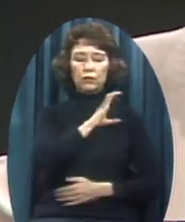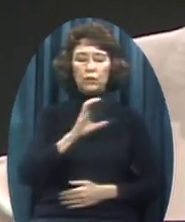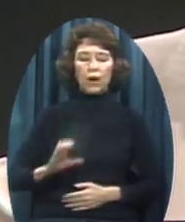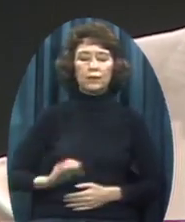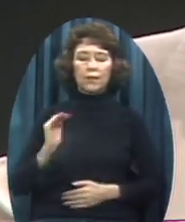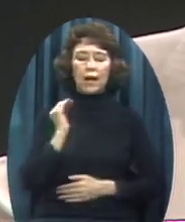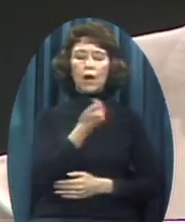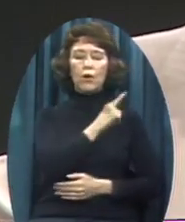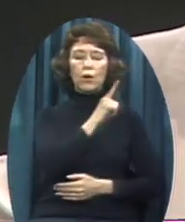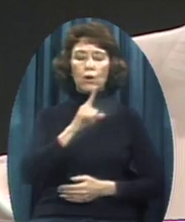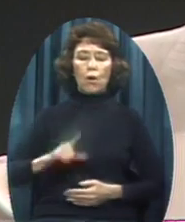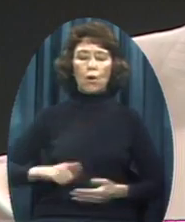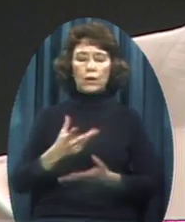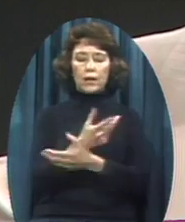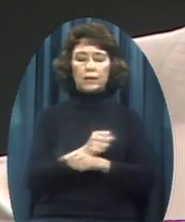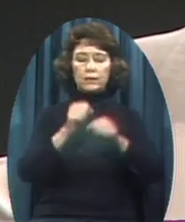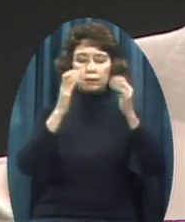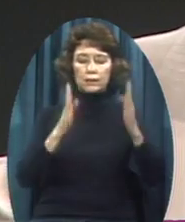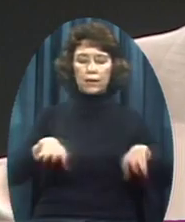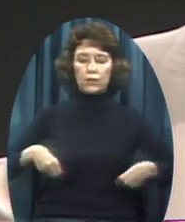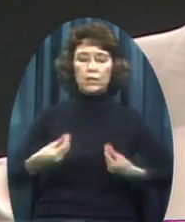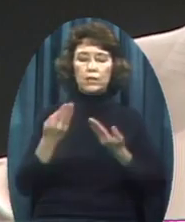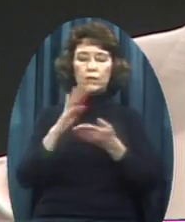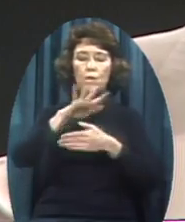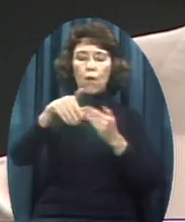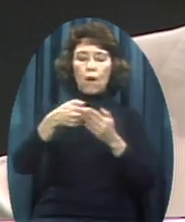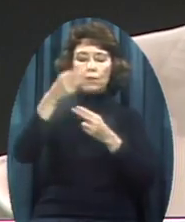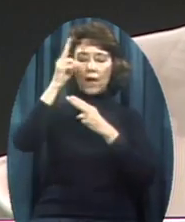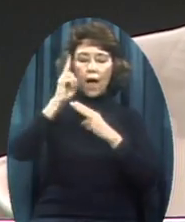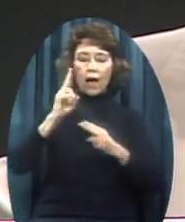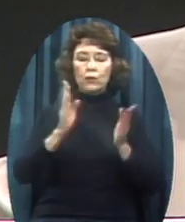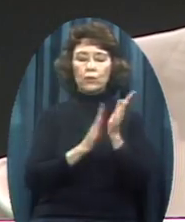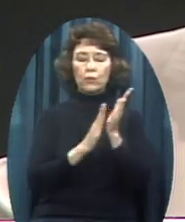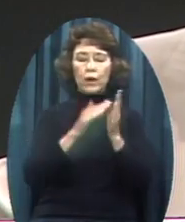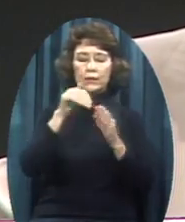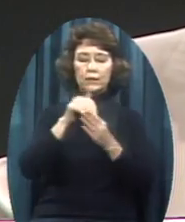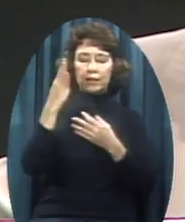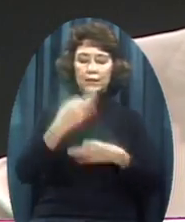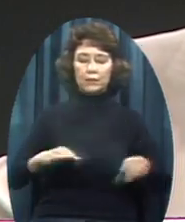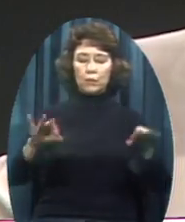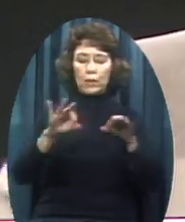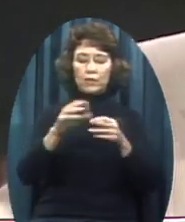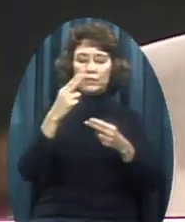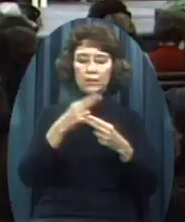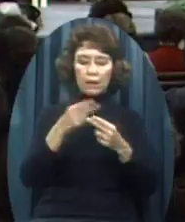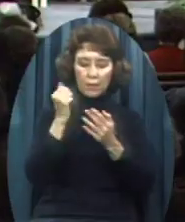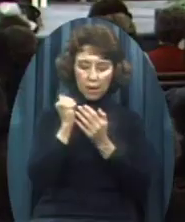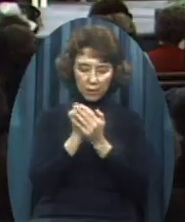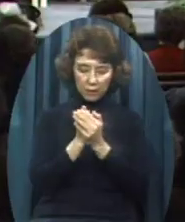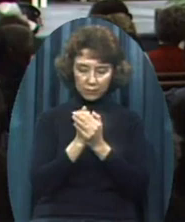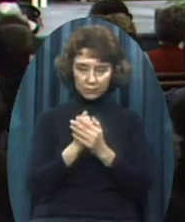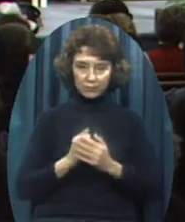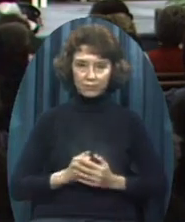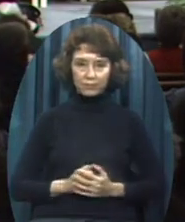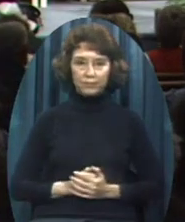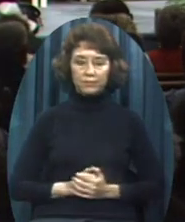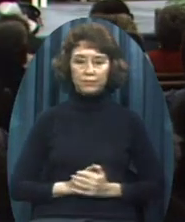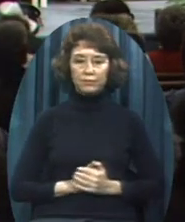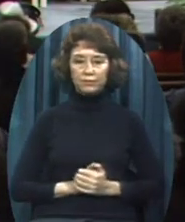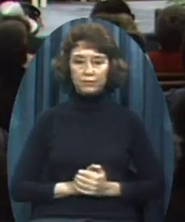and Savior. And we give you all the honor and the praise in his precious name, amen. Amen.